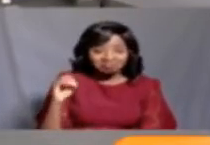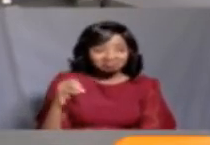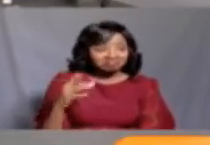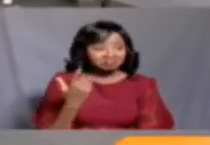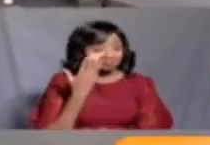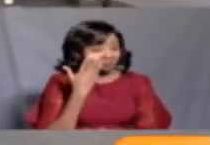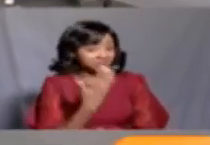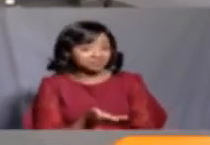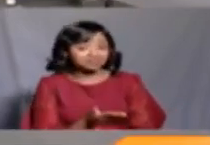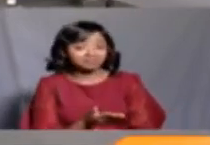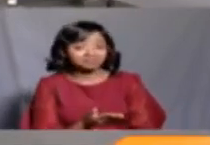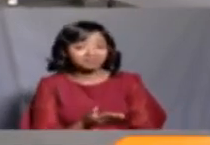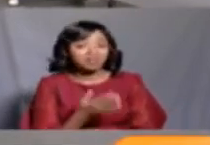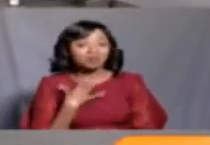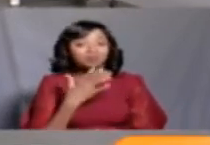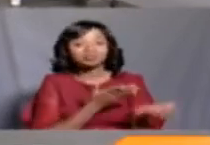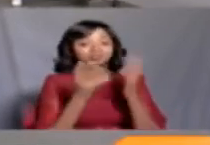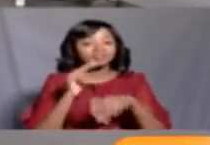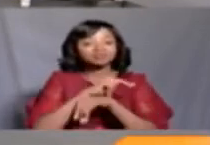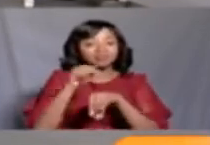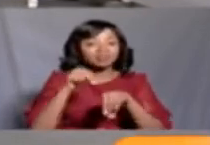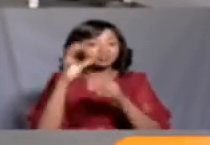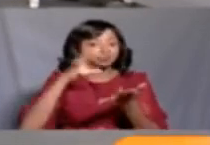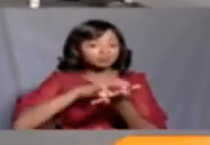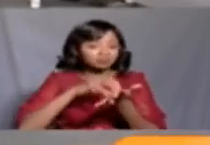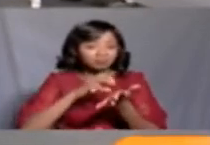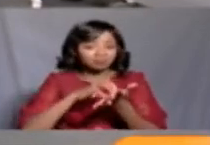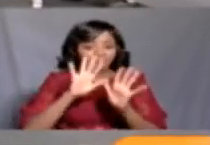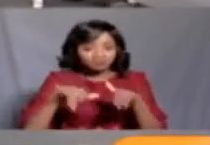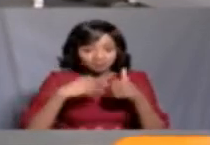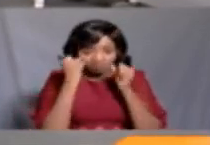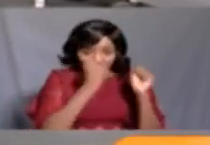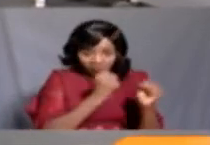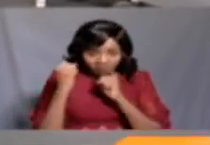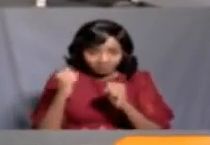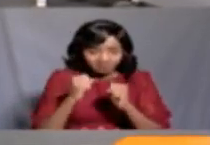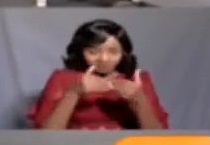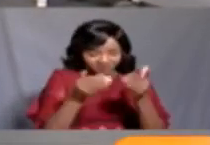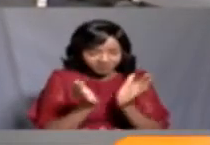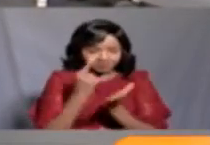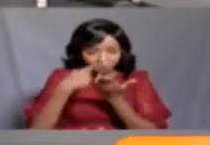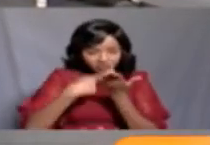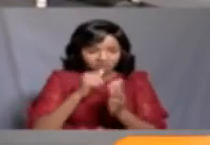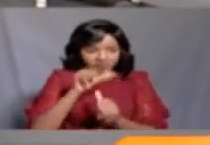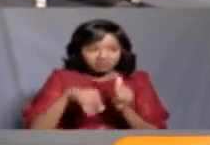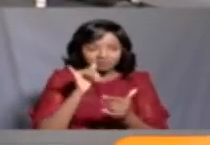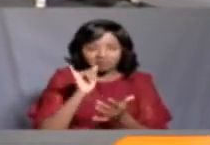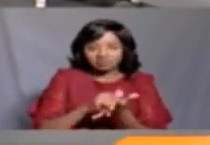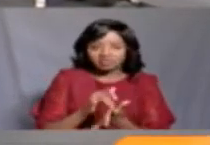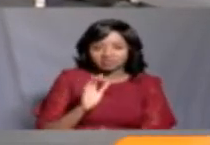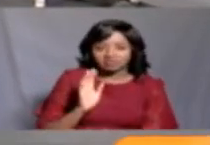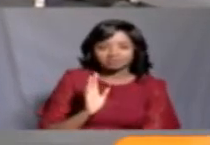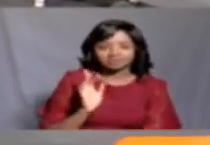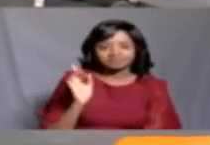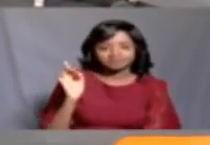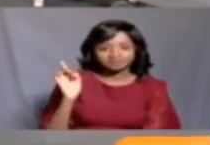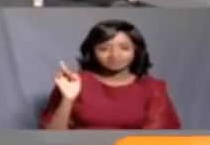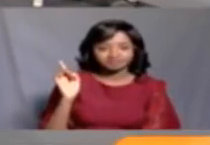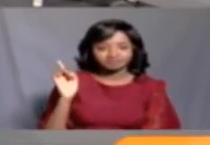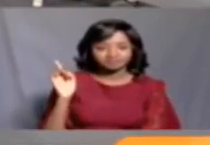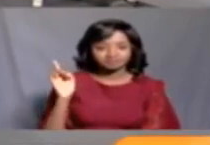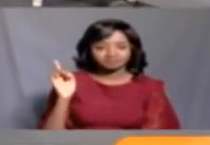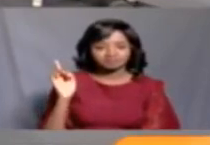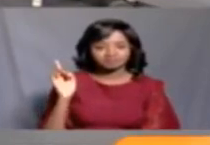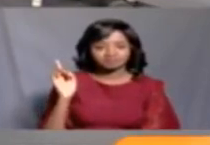trying to bring it here onto a national stage, how hard and difficult that still is. I can see comment there. Thank you very much. I'm Basil